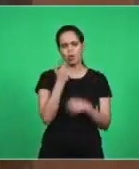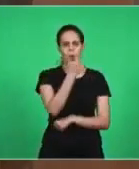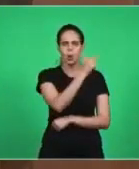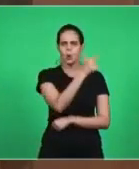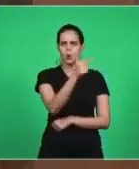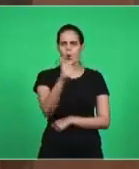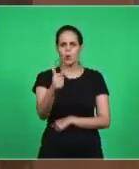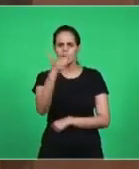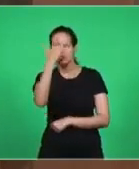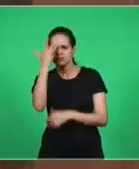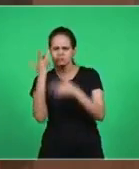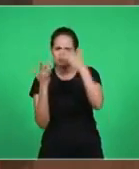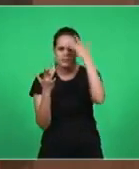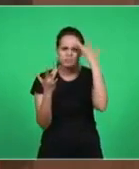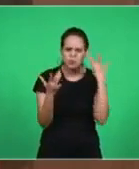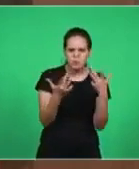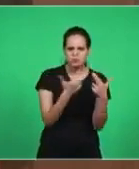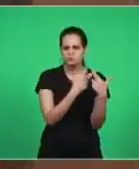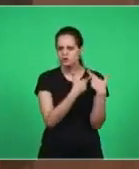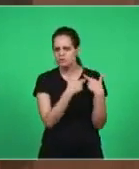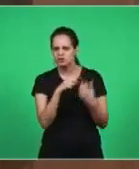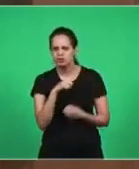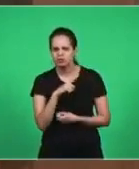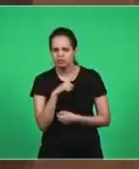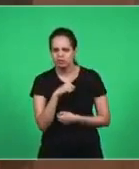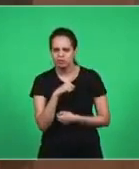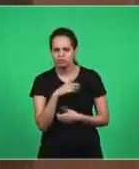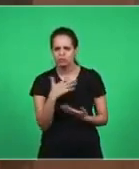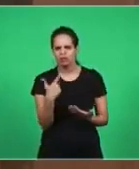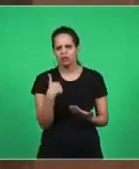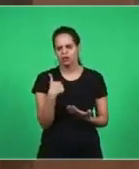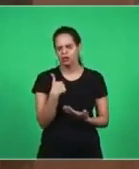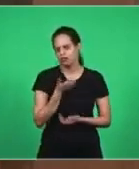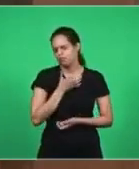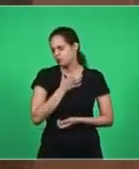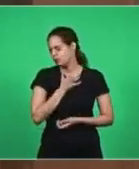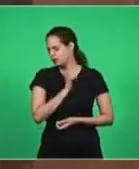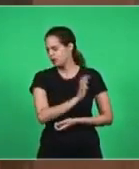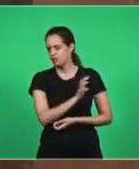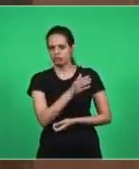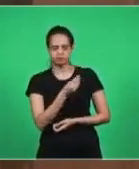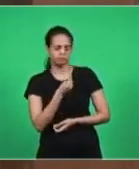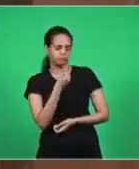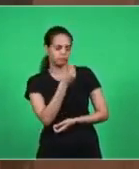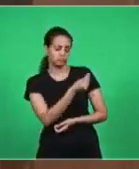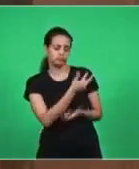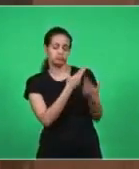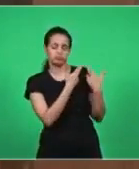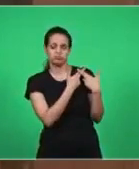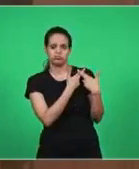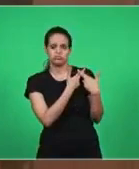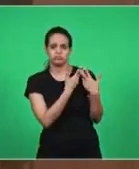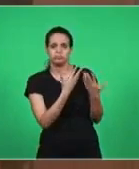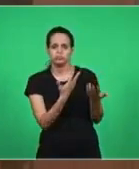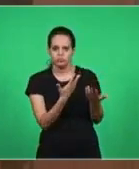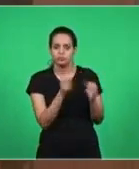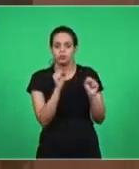They are allowing others to take over. They are transferring their responsibilities to someone else. They will